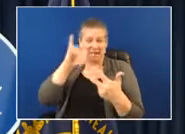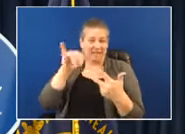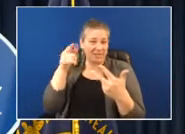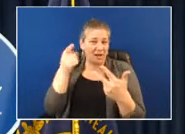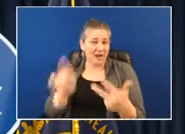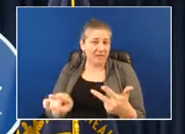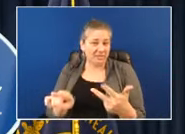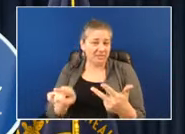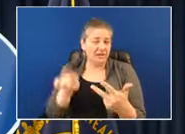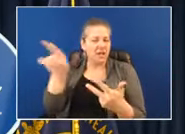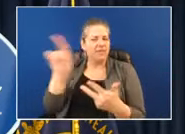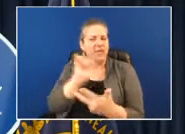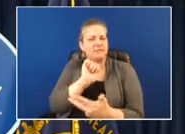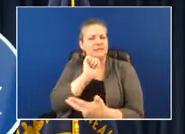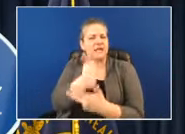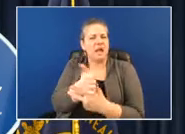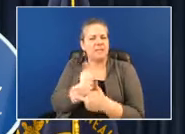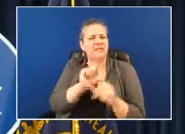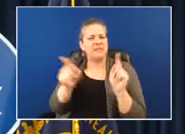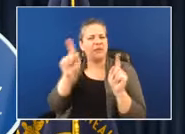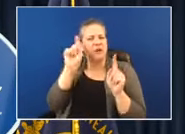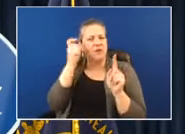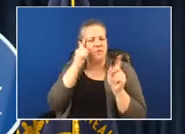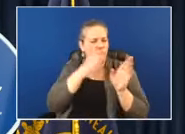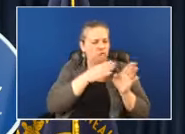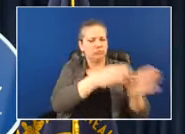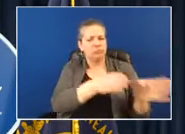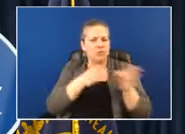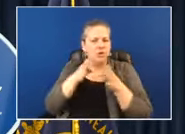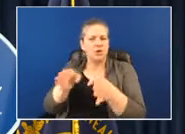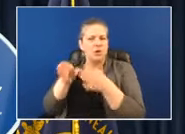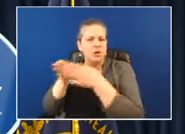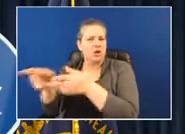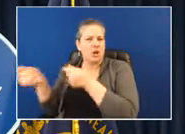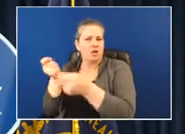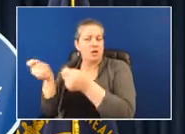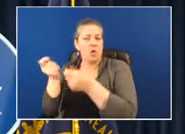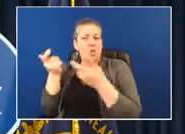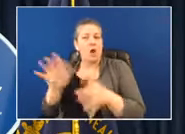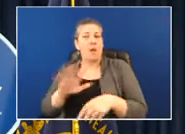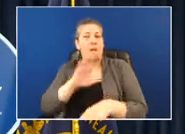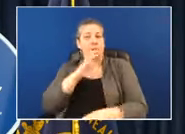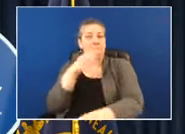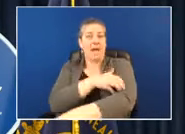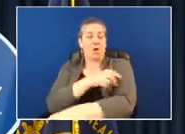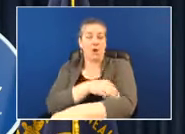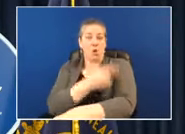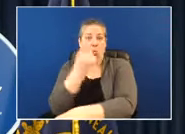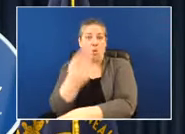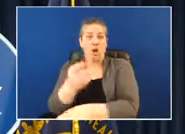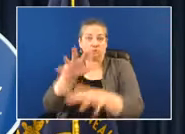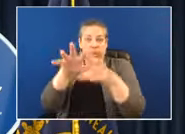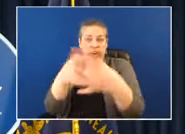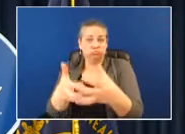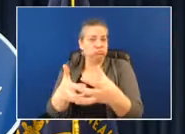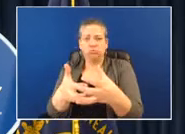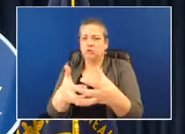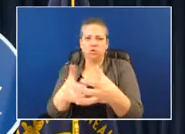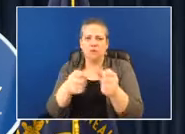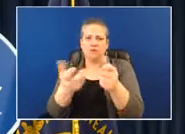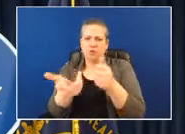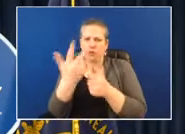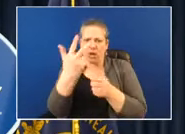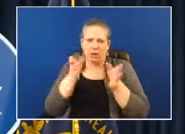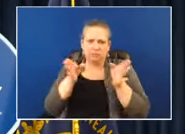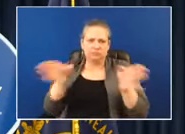That three branches of government were created so power wasn't consolidated in one. But if you look at our Constitution, which creates the strictest